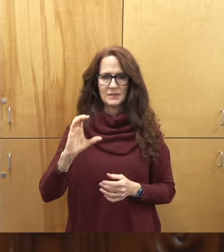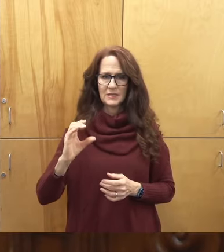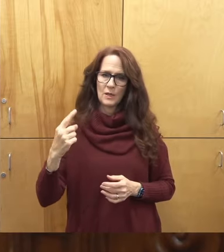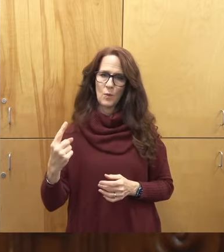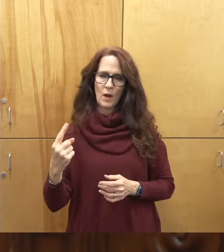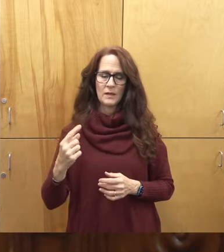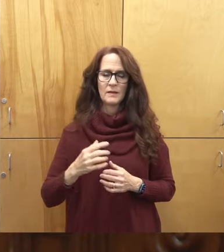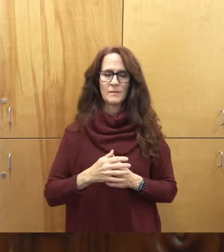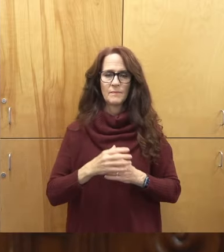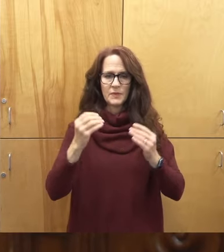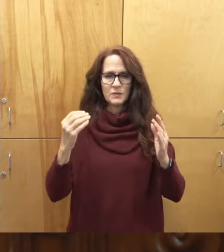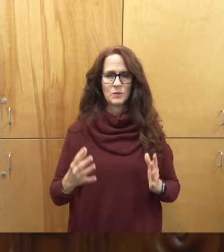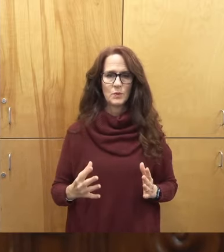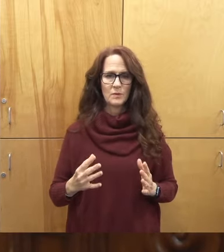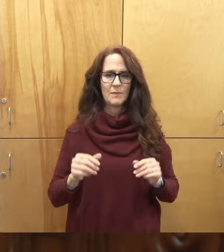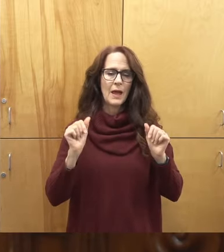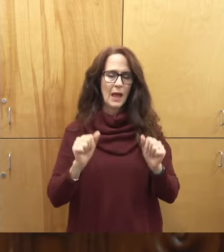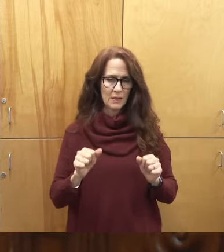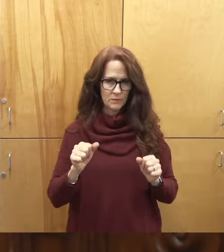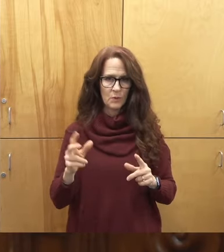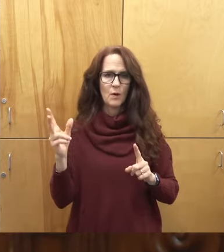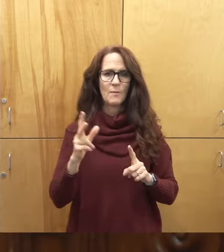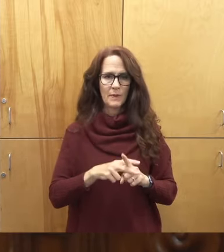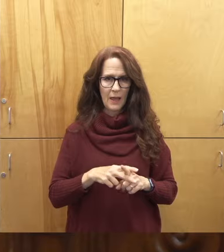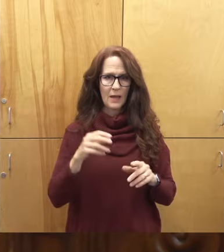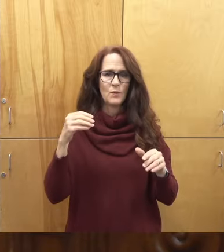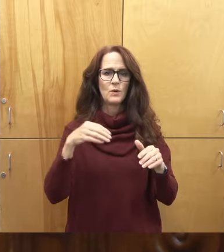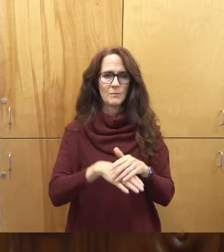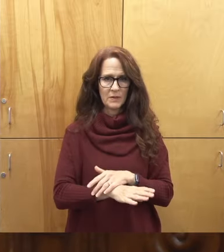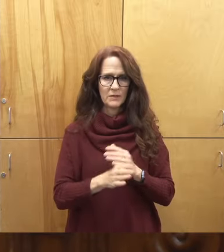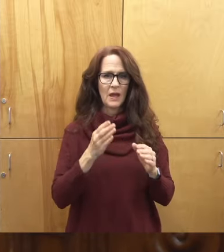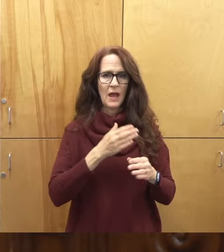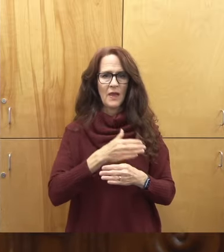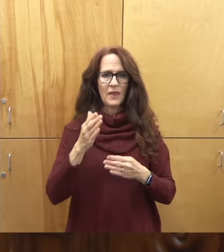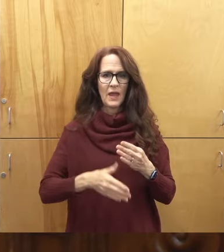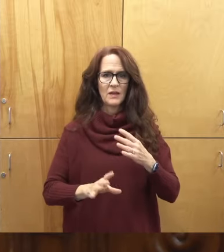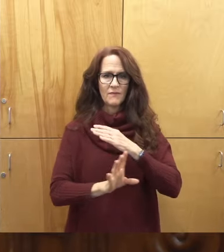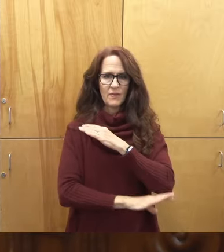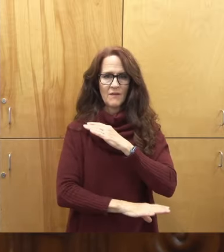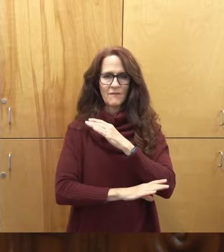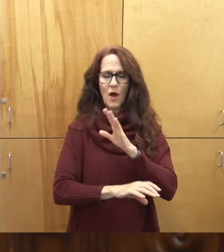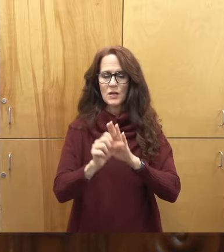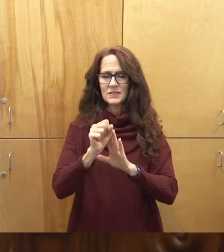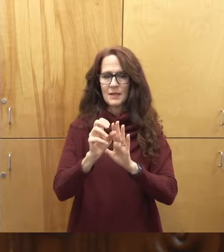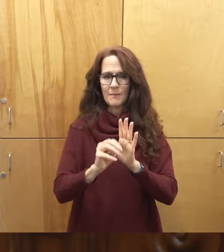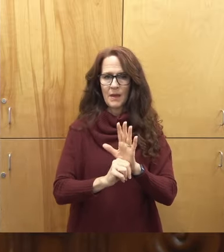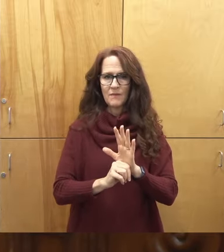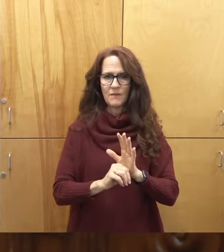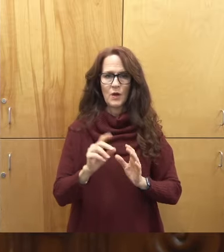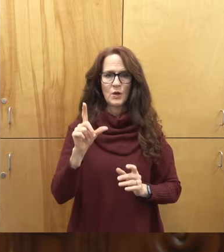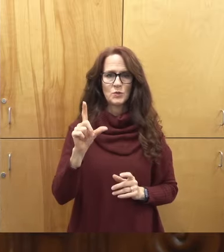48915C1. The student will be eligible to apply for readmission after the end of the fall semester of the